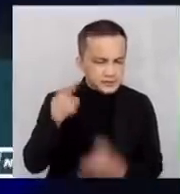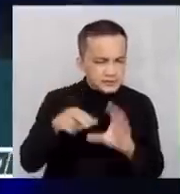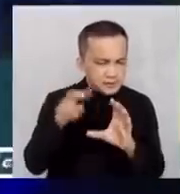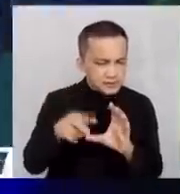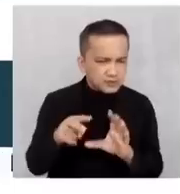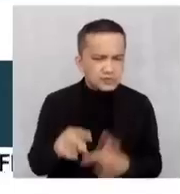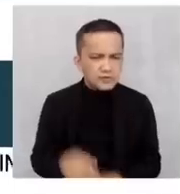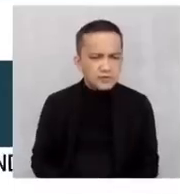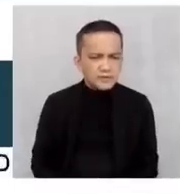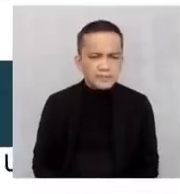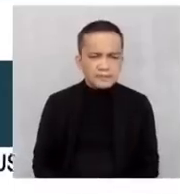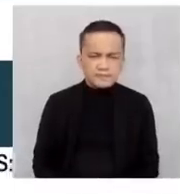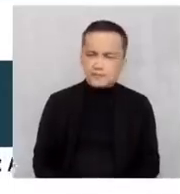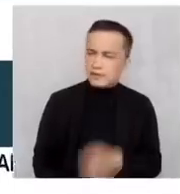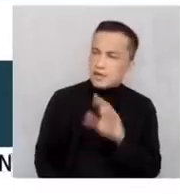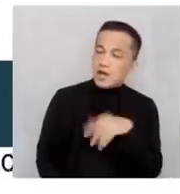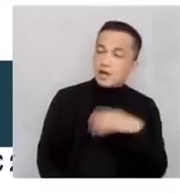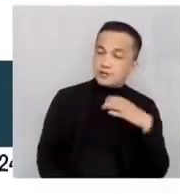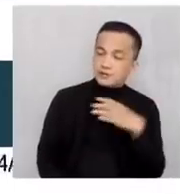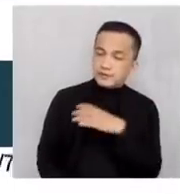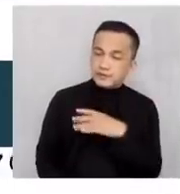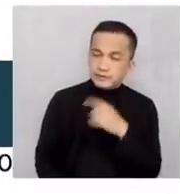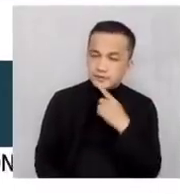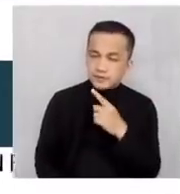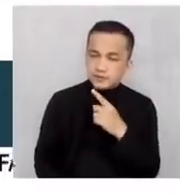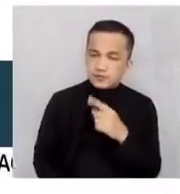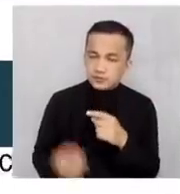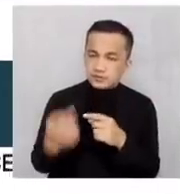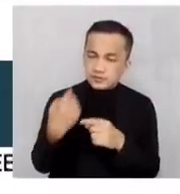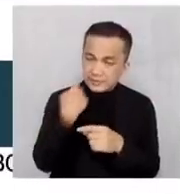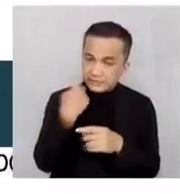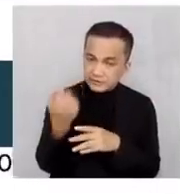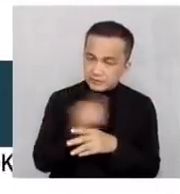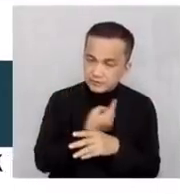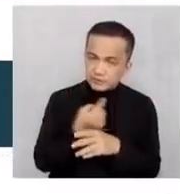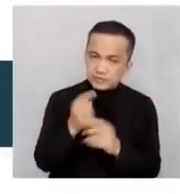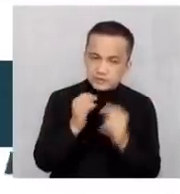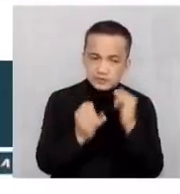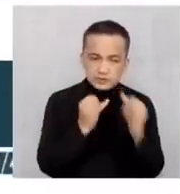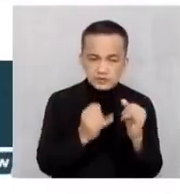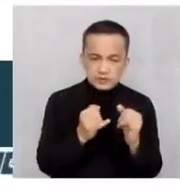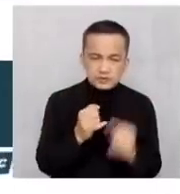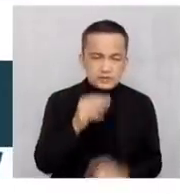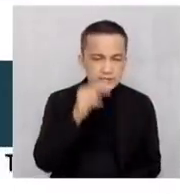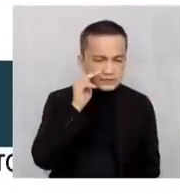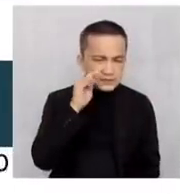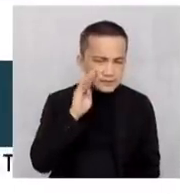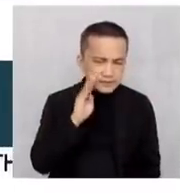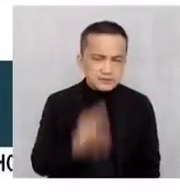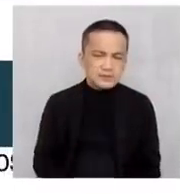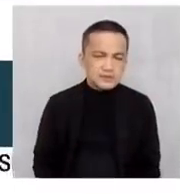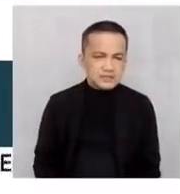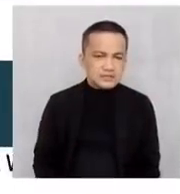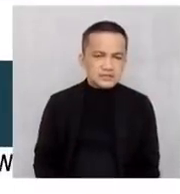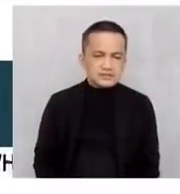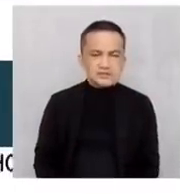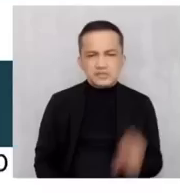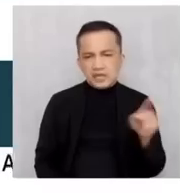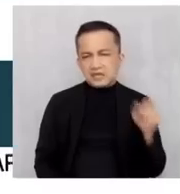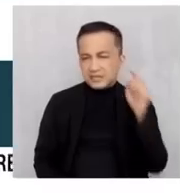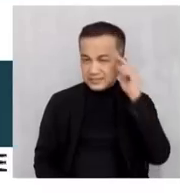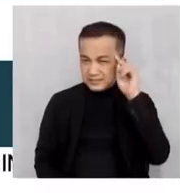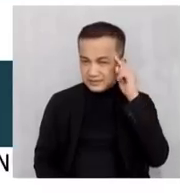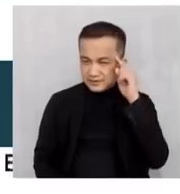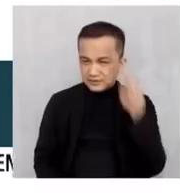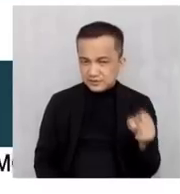Congresswoman Castro, I think it was a couple of days ago when we were able to interview Senator Nancy Binay. Siya po ay nag-iisip pa kung siya